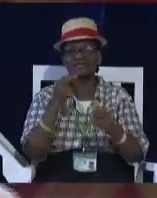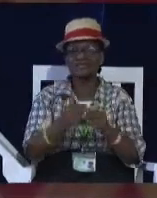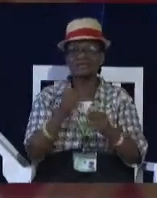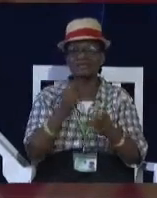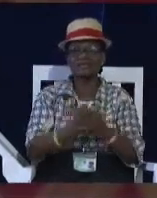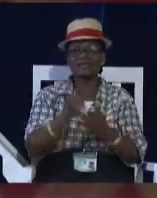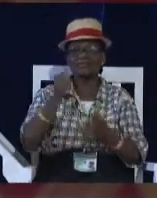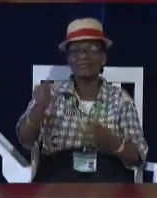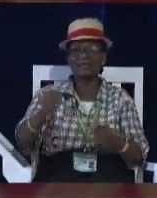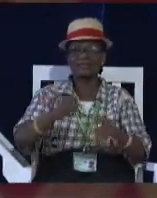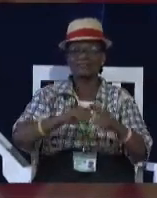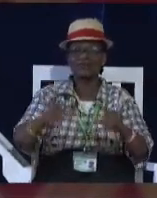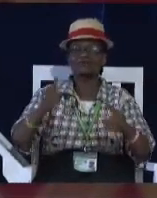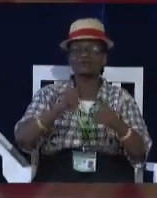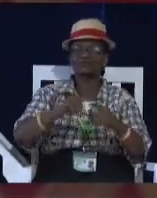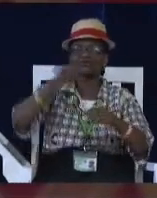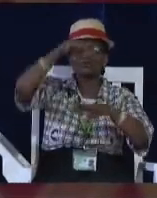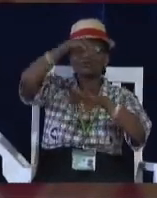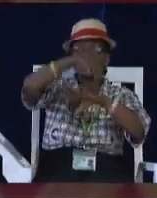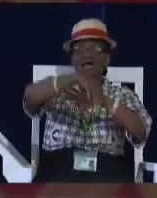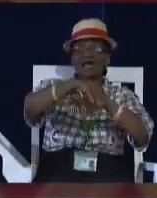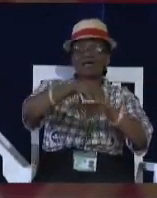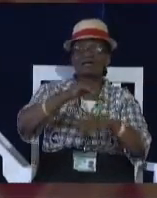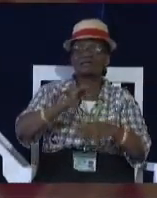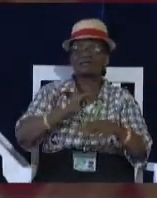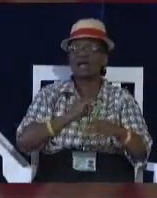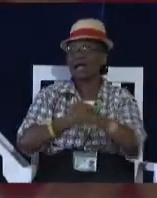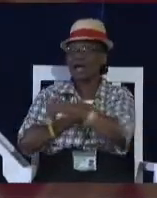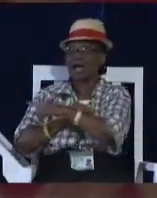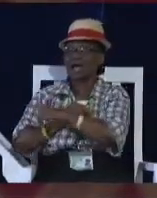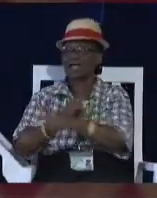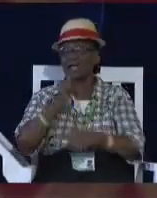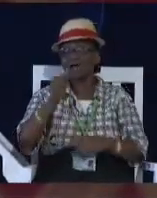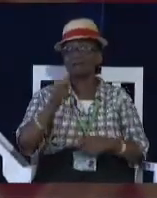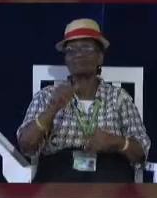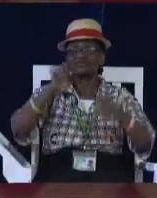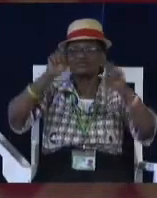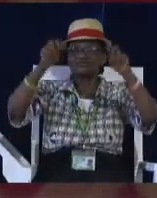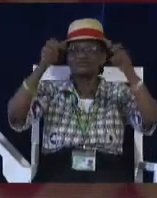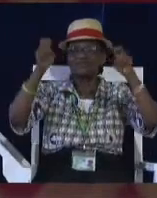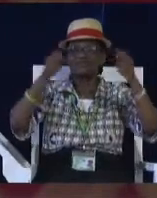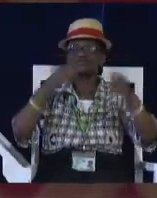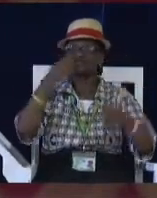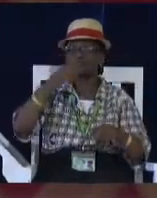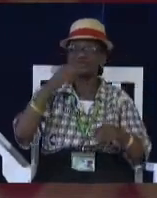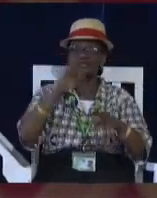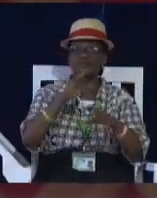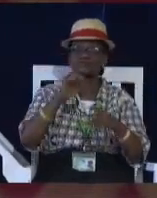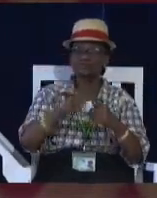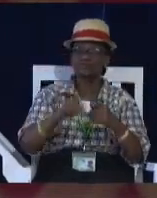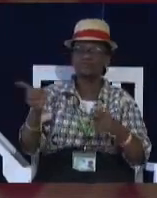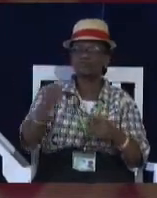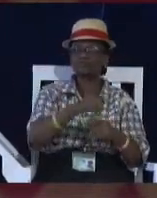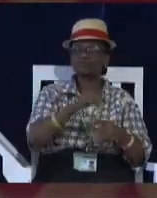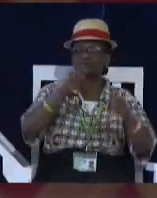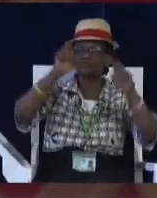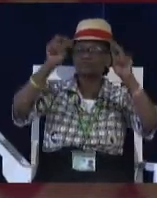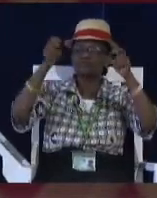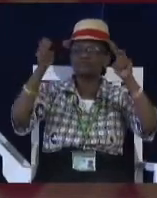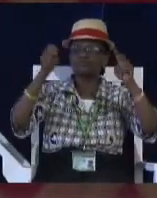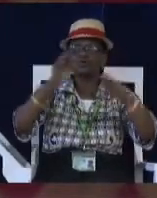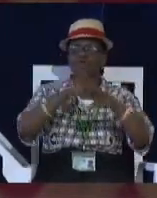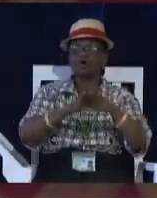But tonight, I'm going to be speaking to you on healing